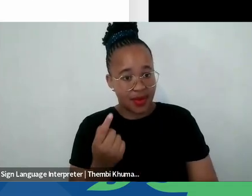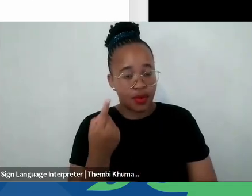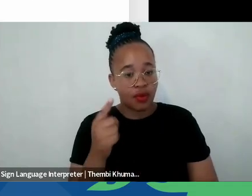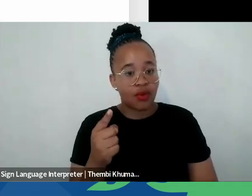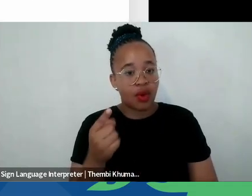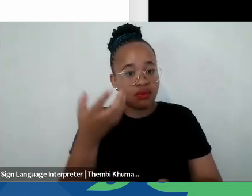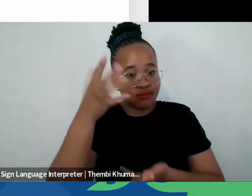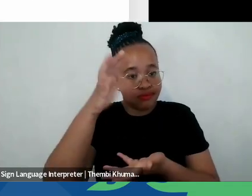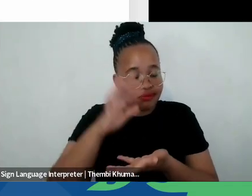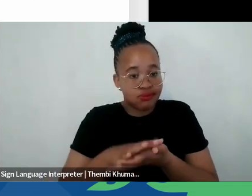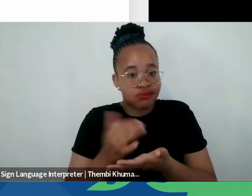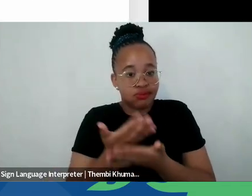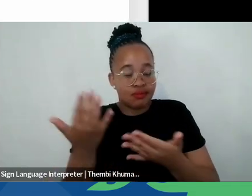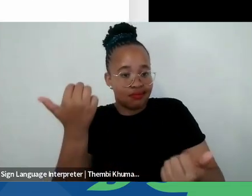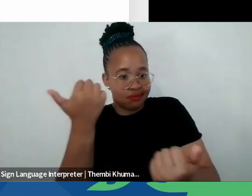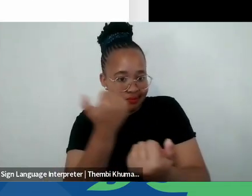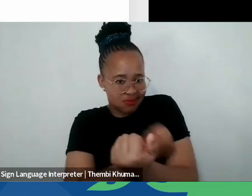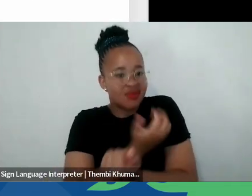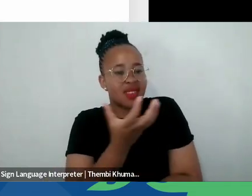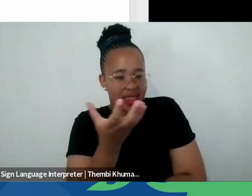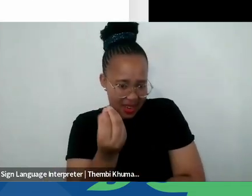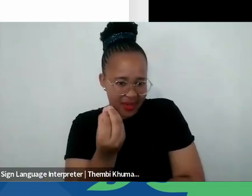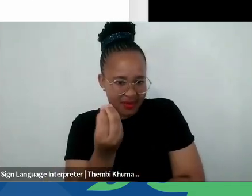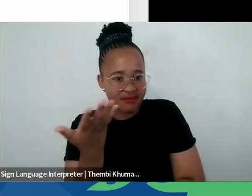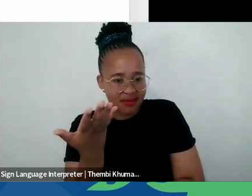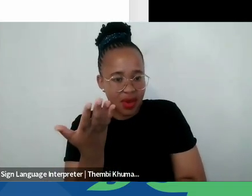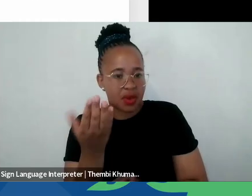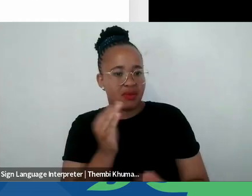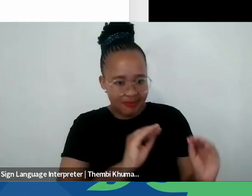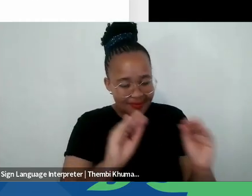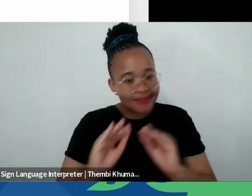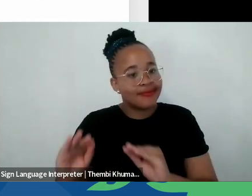decriminalization of drugs for personal use, and one or two others.